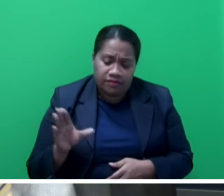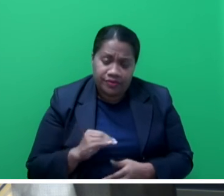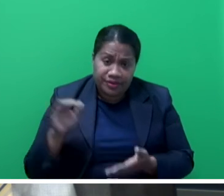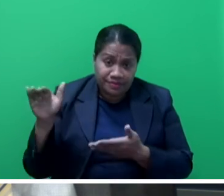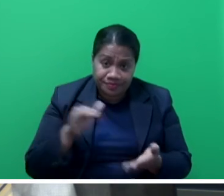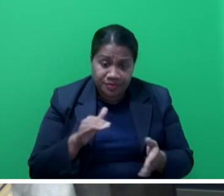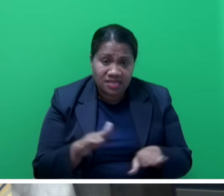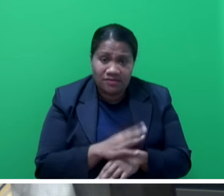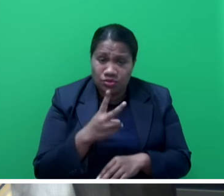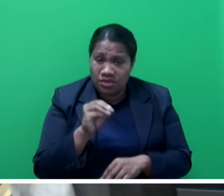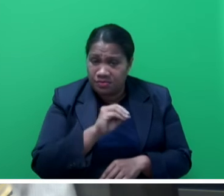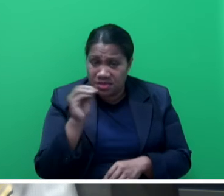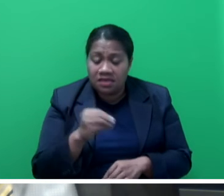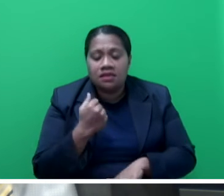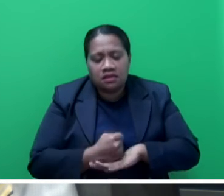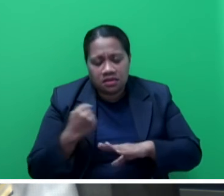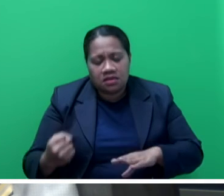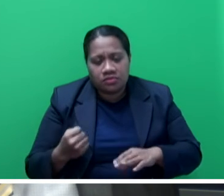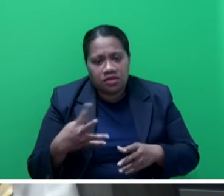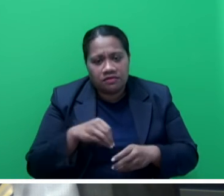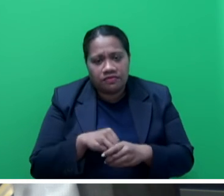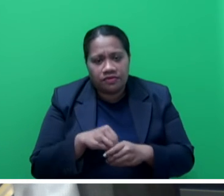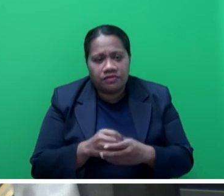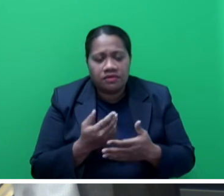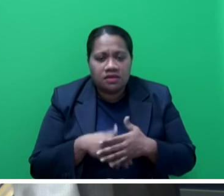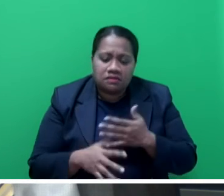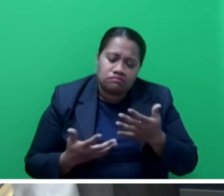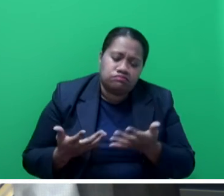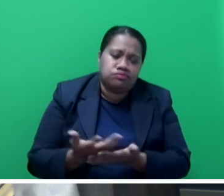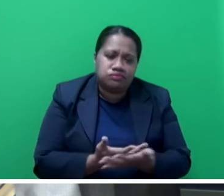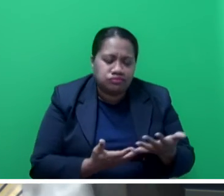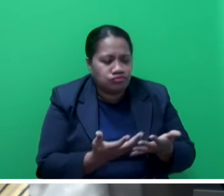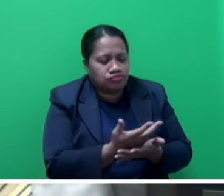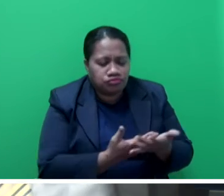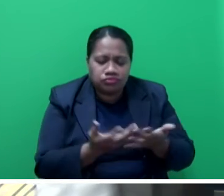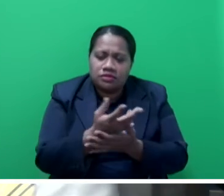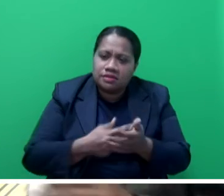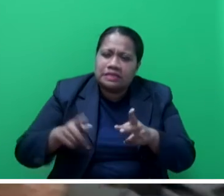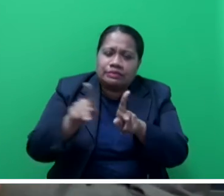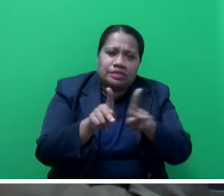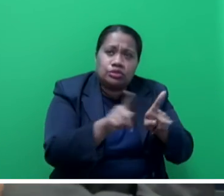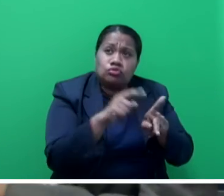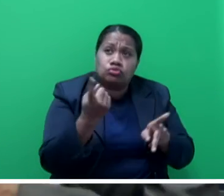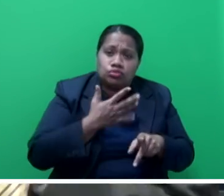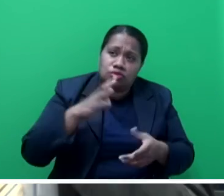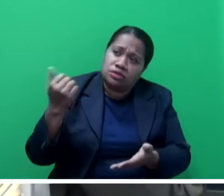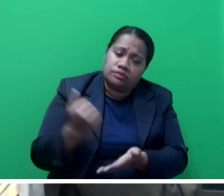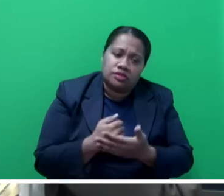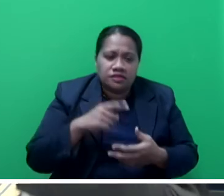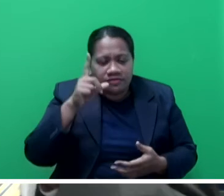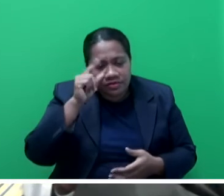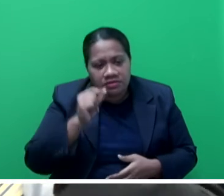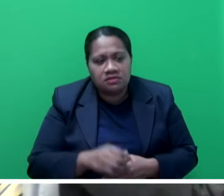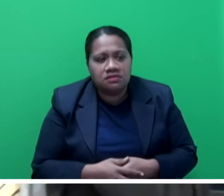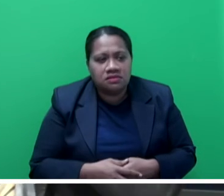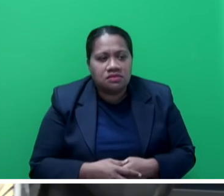is also actively involved in bilateral and multilateral discussions with partners who are willing to support Fiji in acquiring initial doses of vaccine for the rest